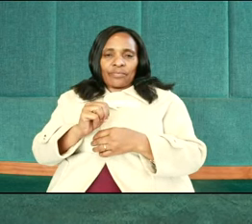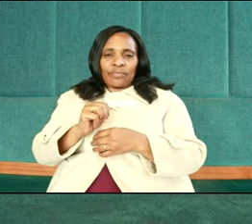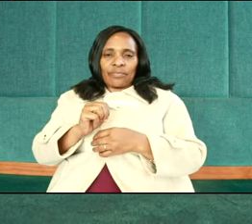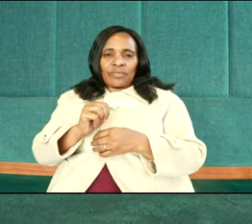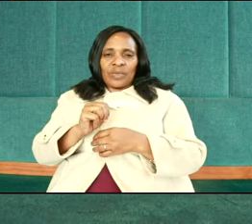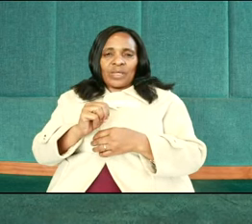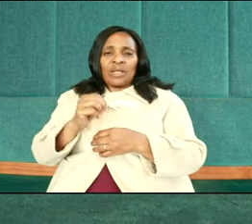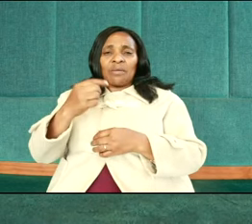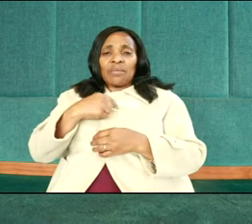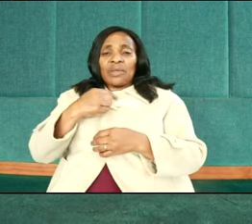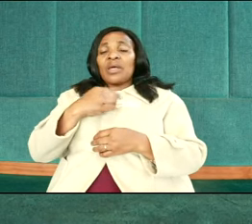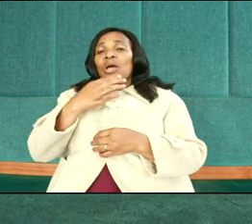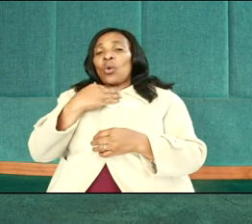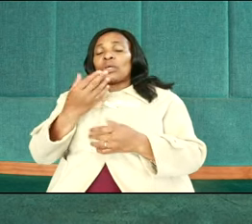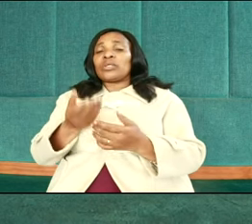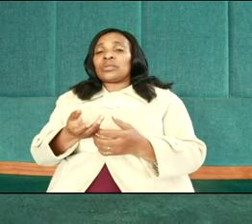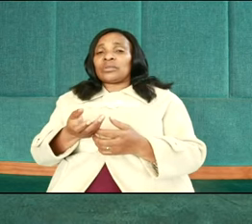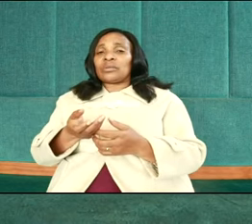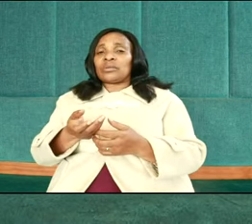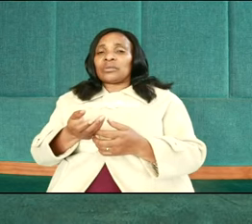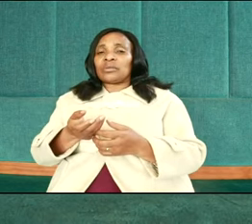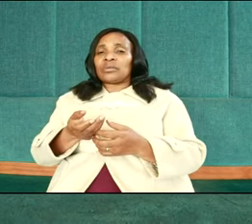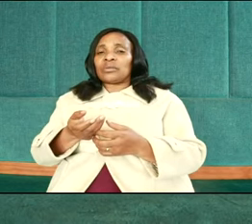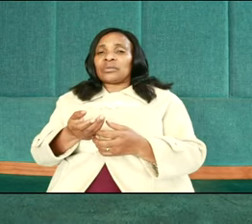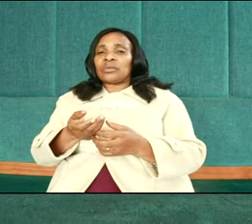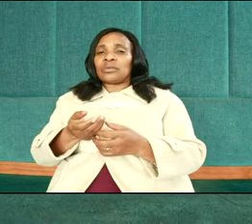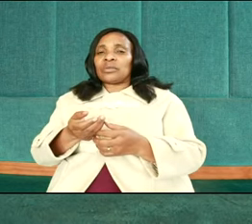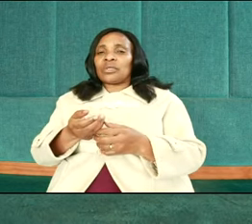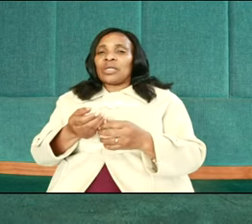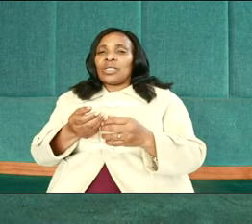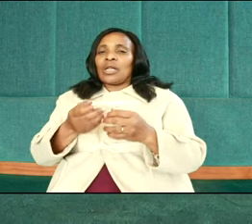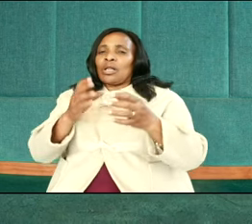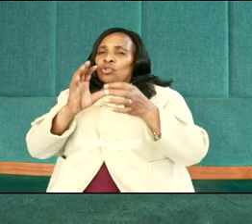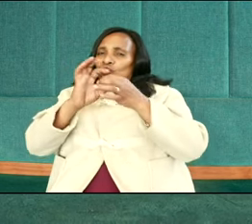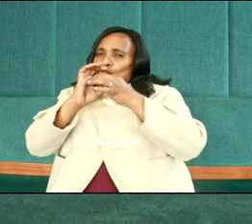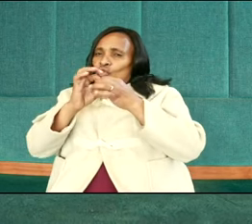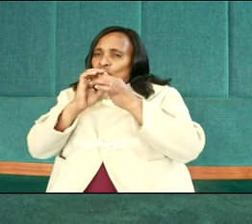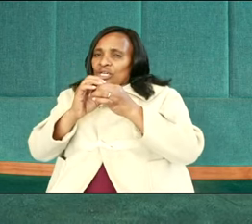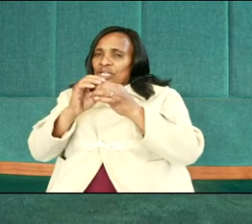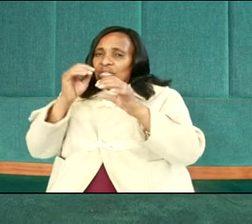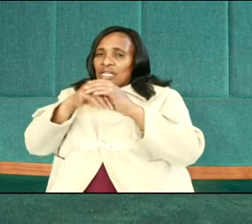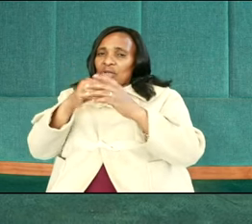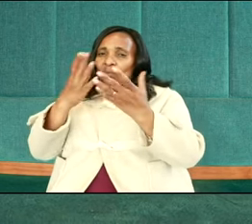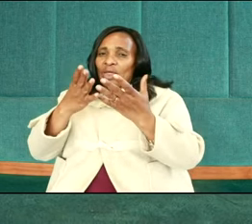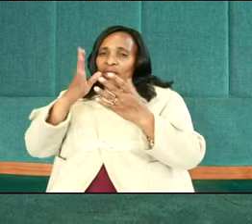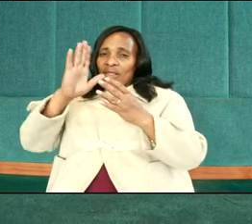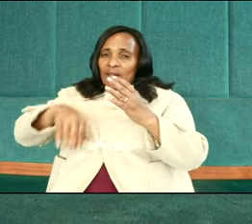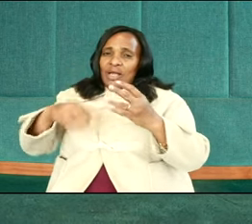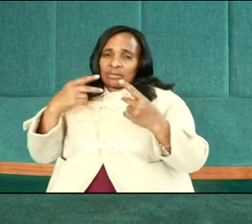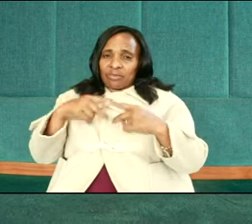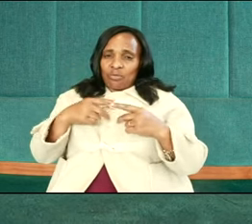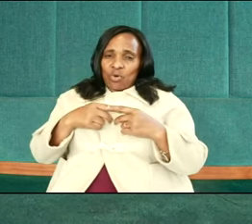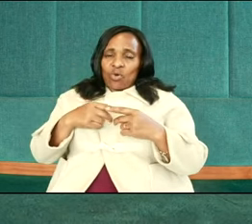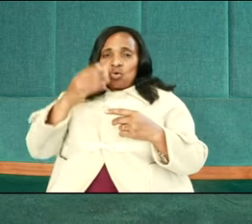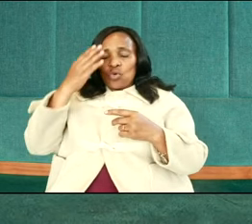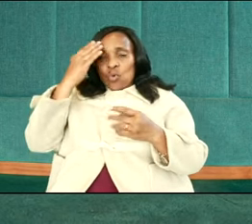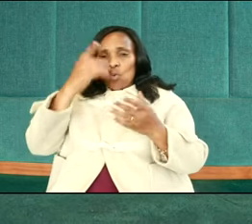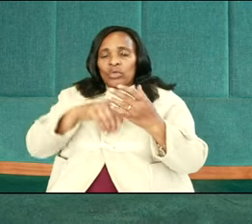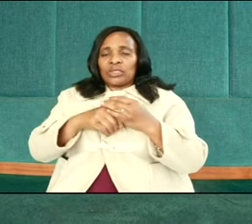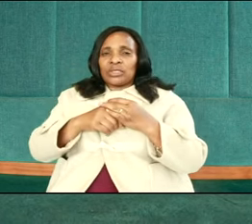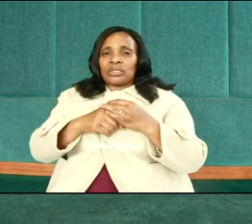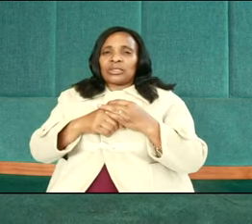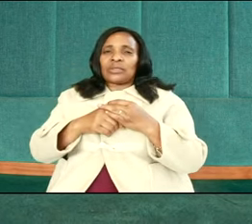Okay, I want to incline towards the latter, that we will know. But one thing I do